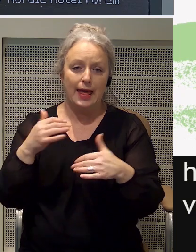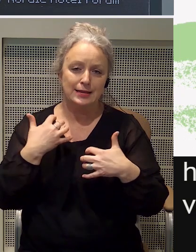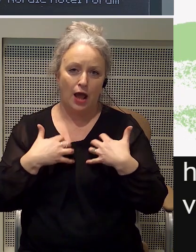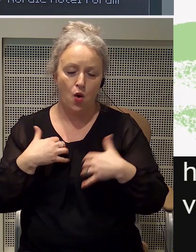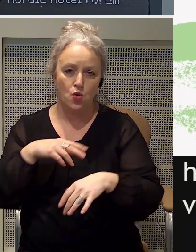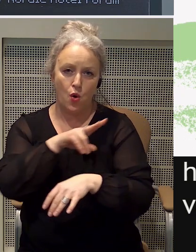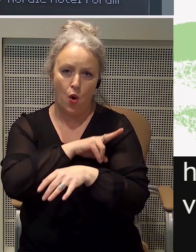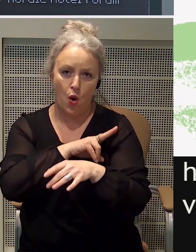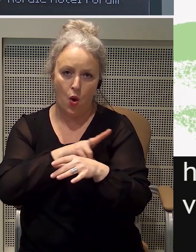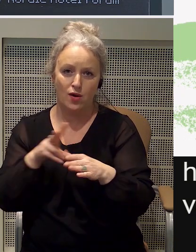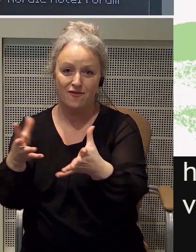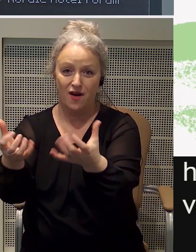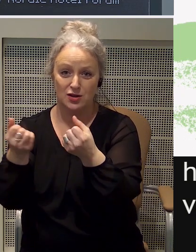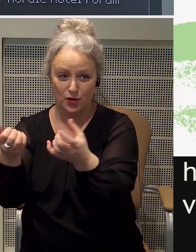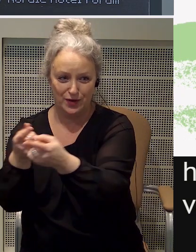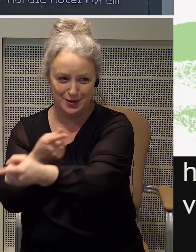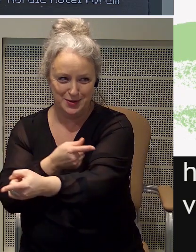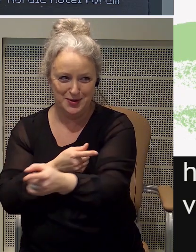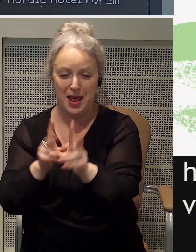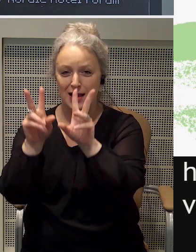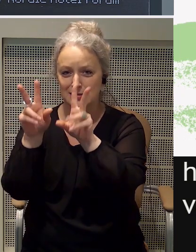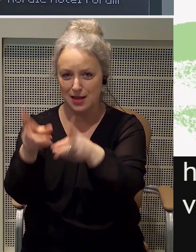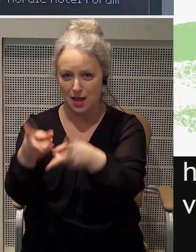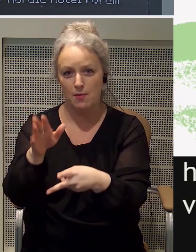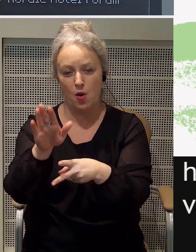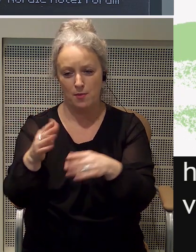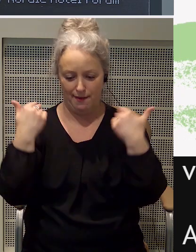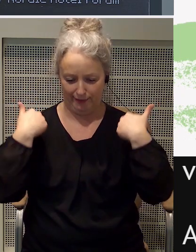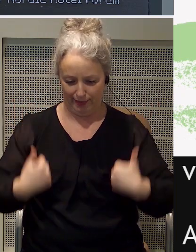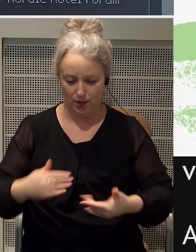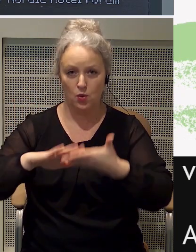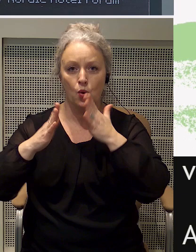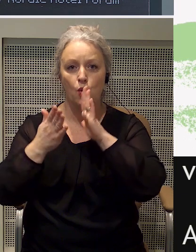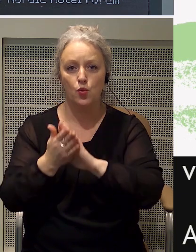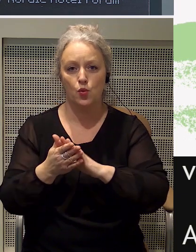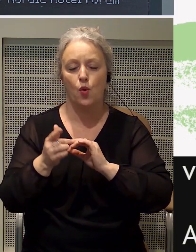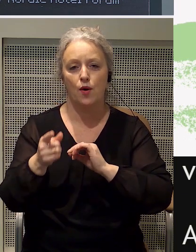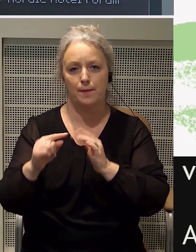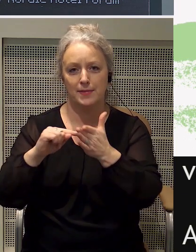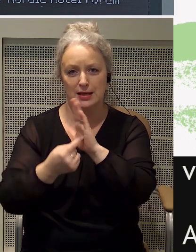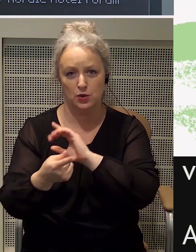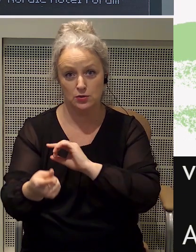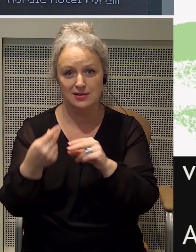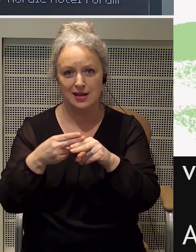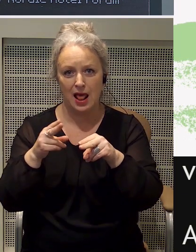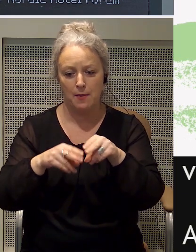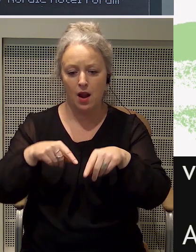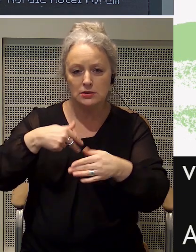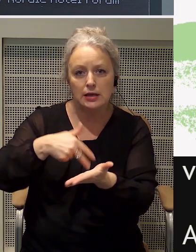afterwards. And first of all, he was sent to a child